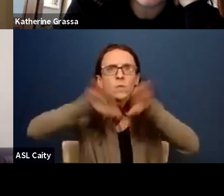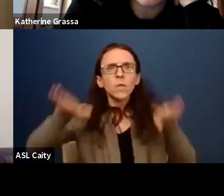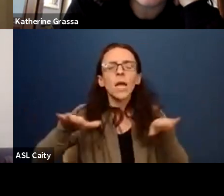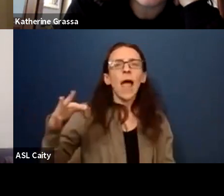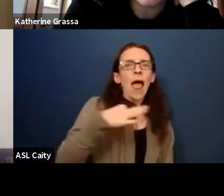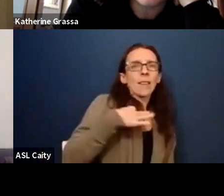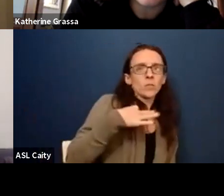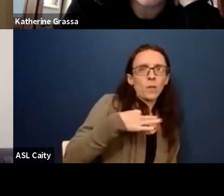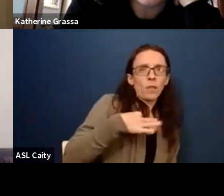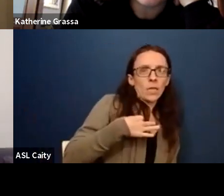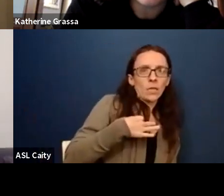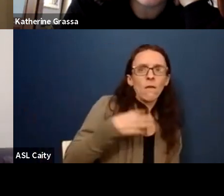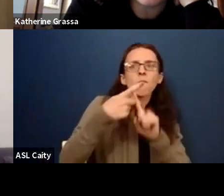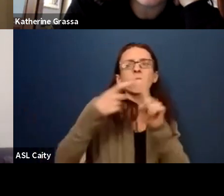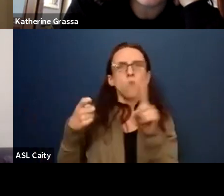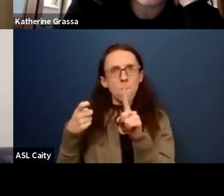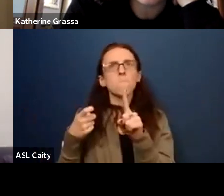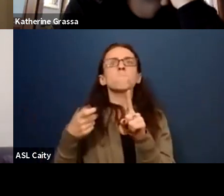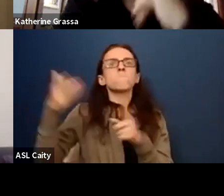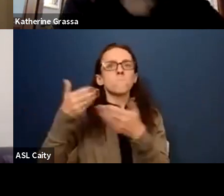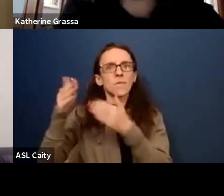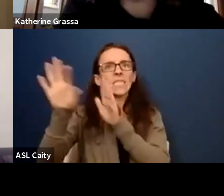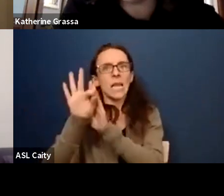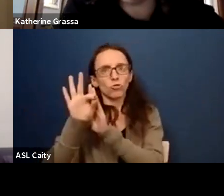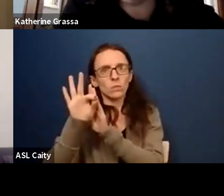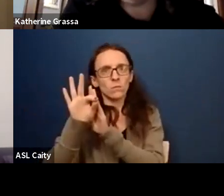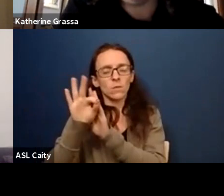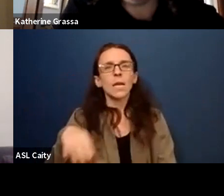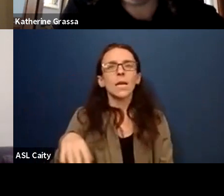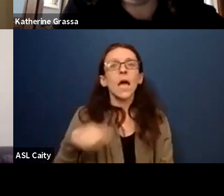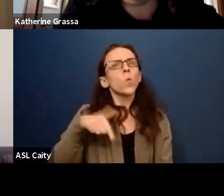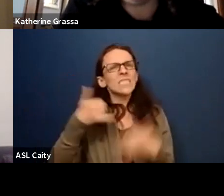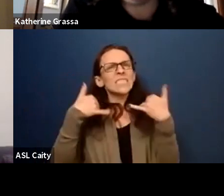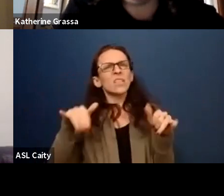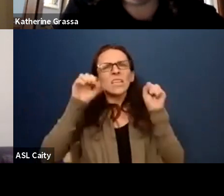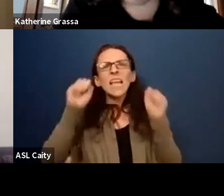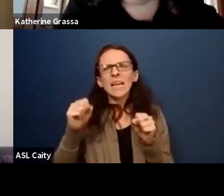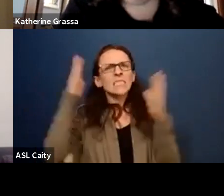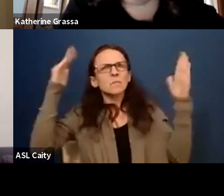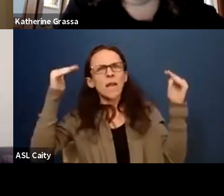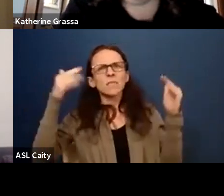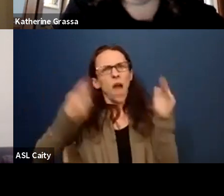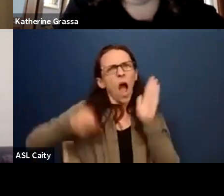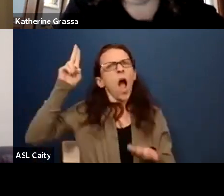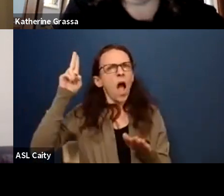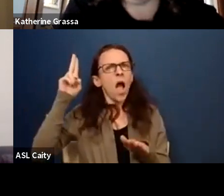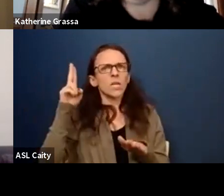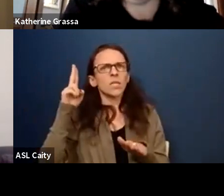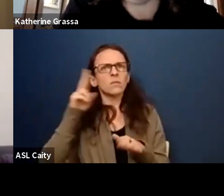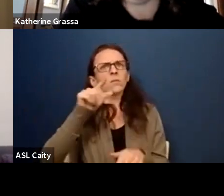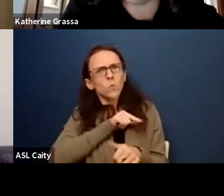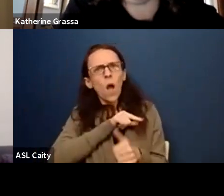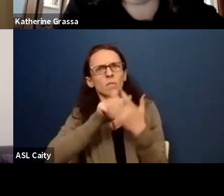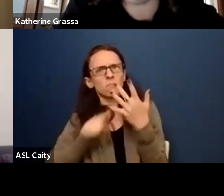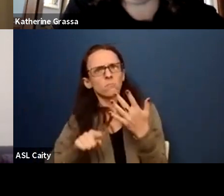eligibility from selection, and we can still maintain rigor with a lottery,